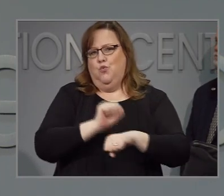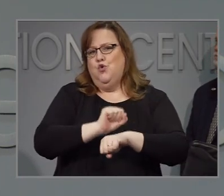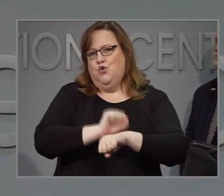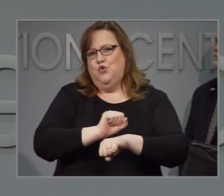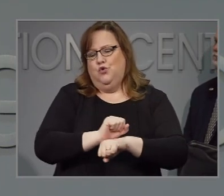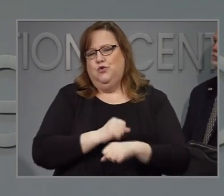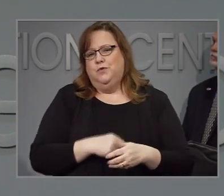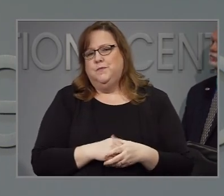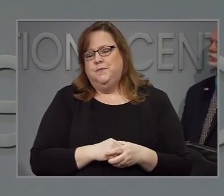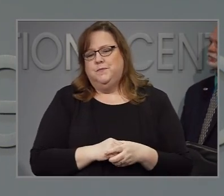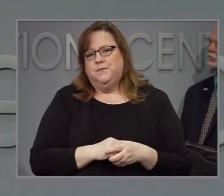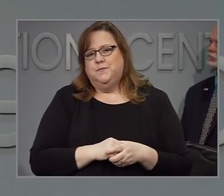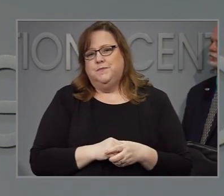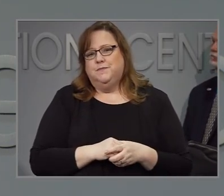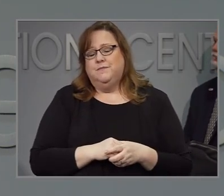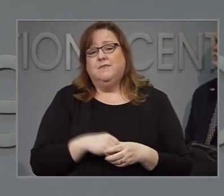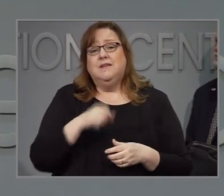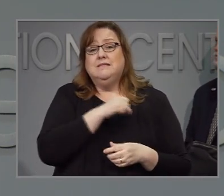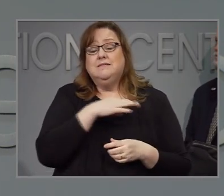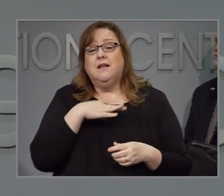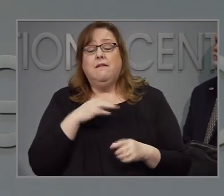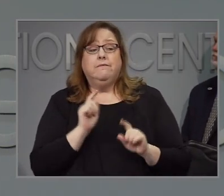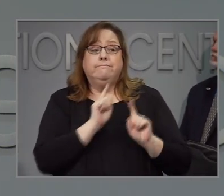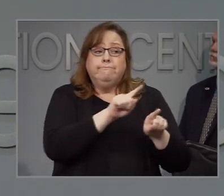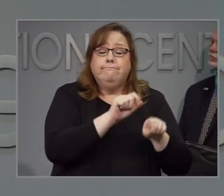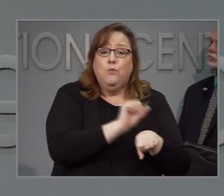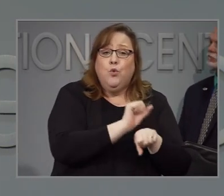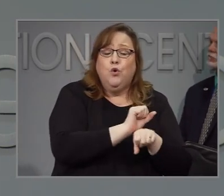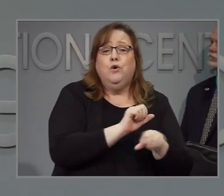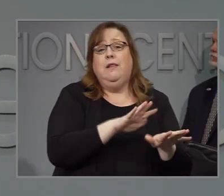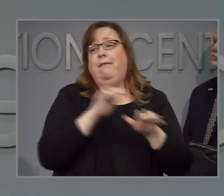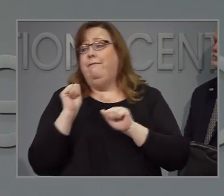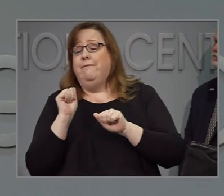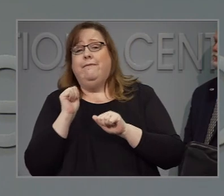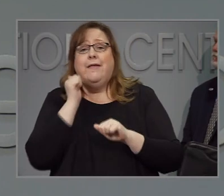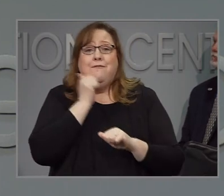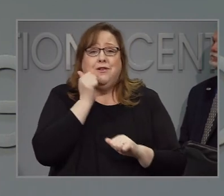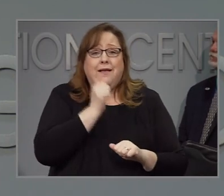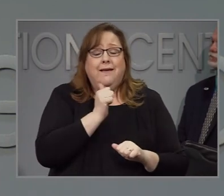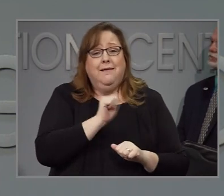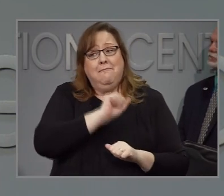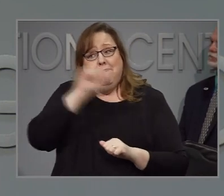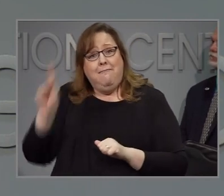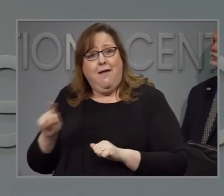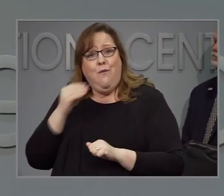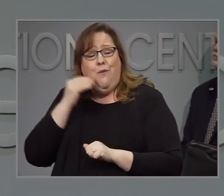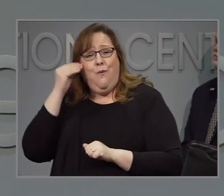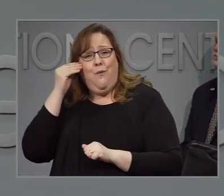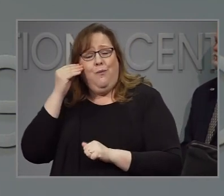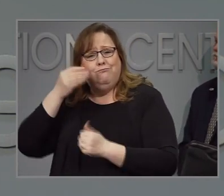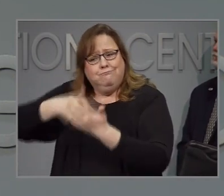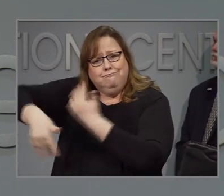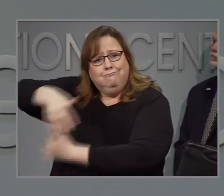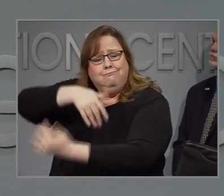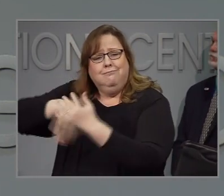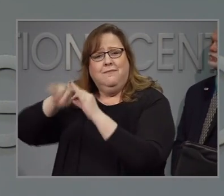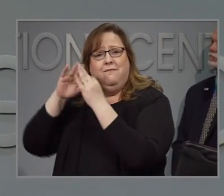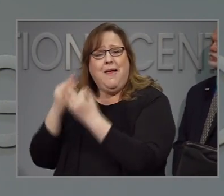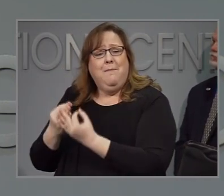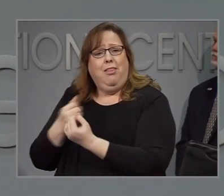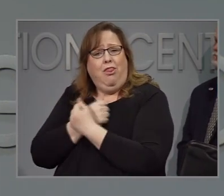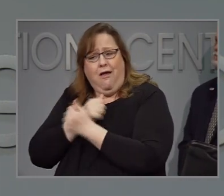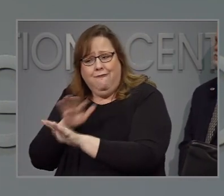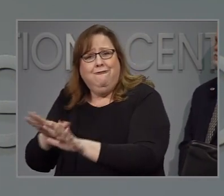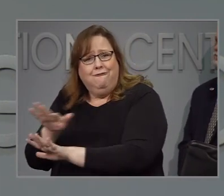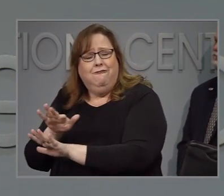got staff in and out of the facilities on a daily basis, and they have families and loved ones, and they're stepping up to